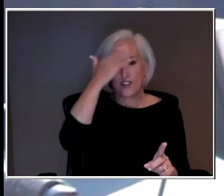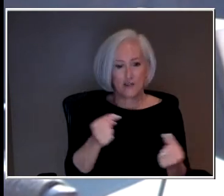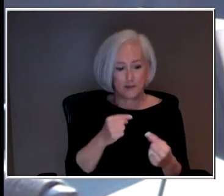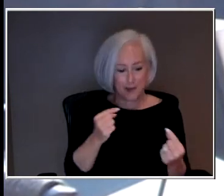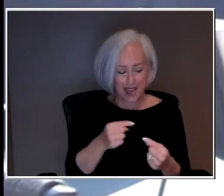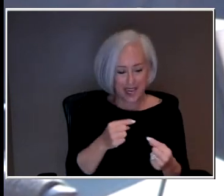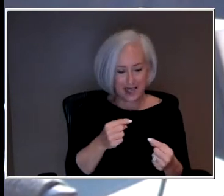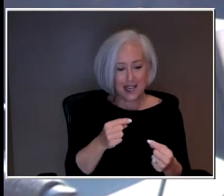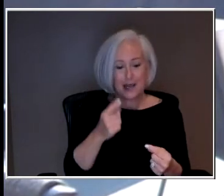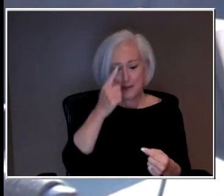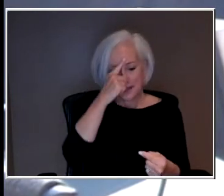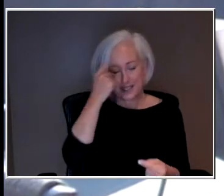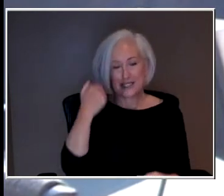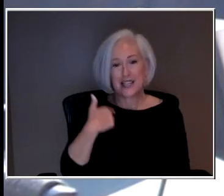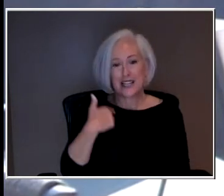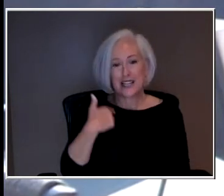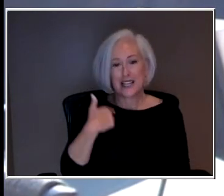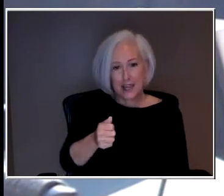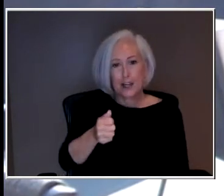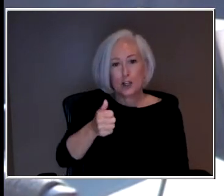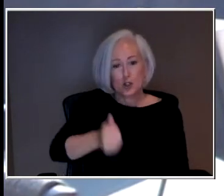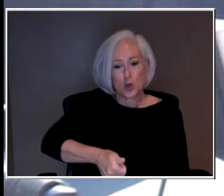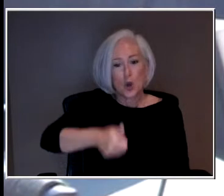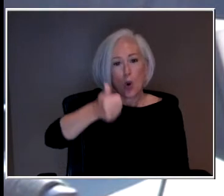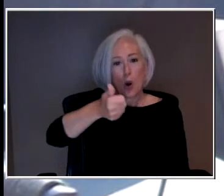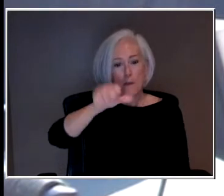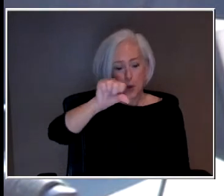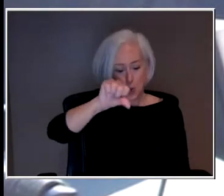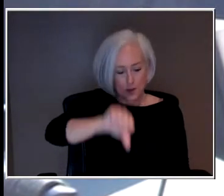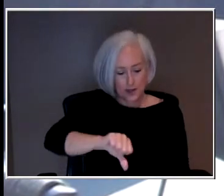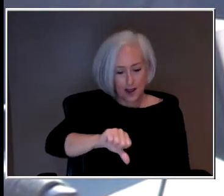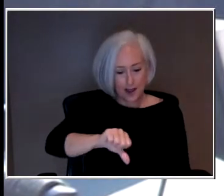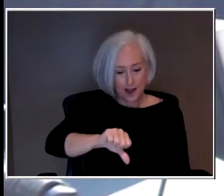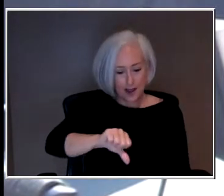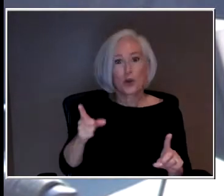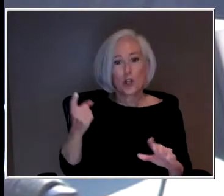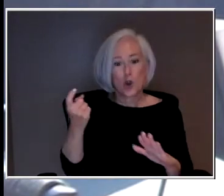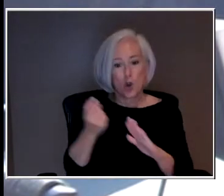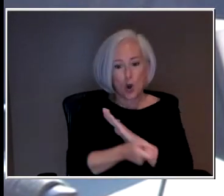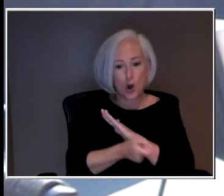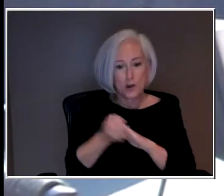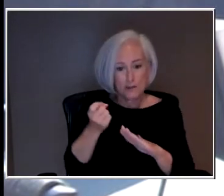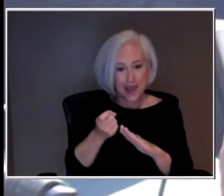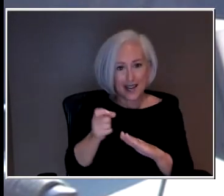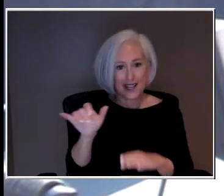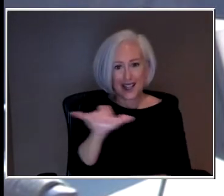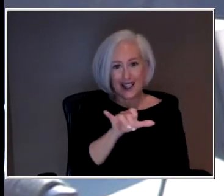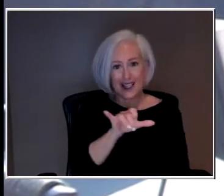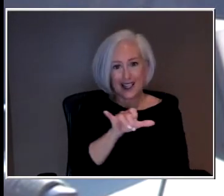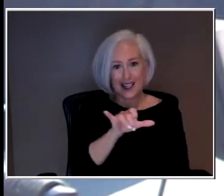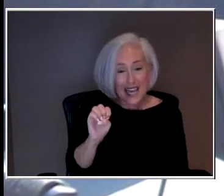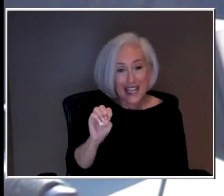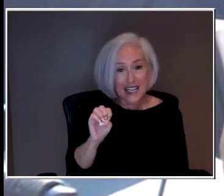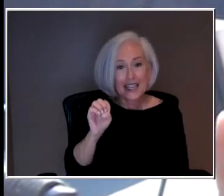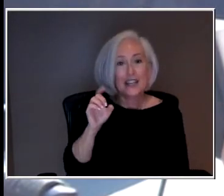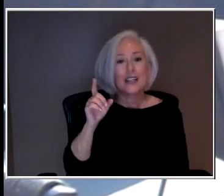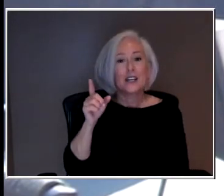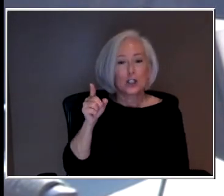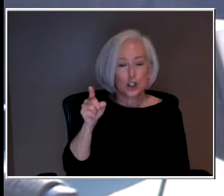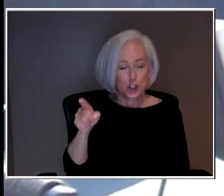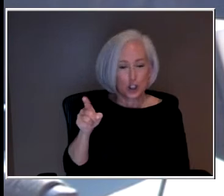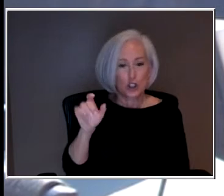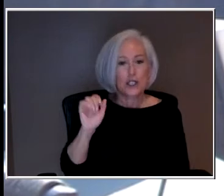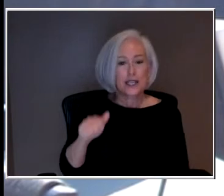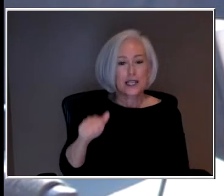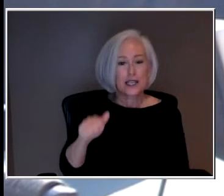remote there and they're turning it up and turning it down. When you get into that fully automated state that Diane is in now, she can get into the point where she forgets about